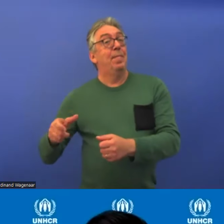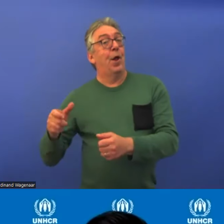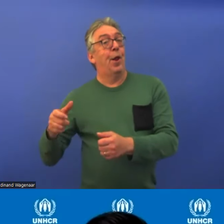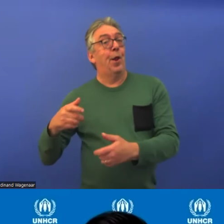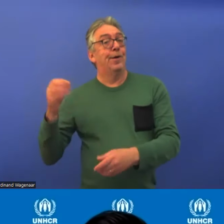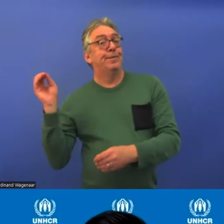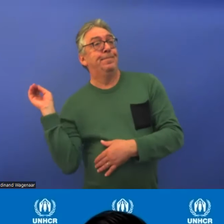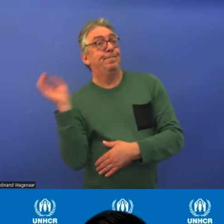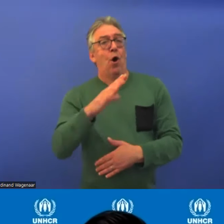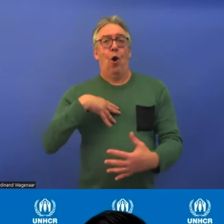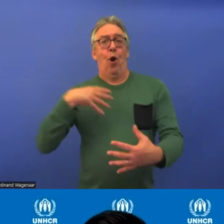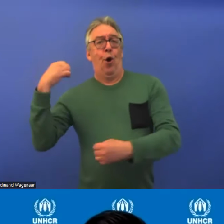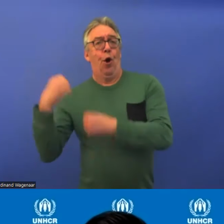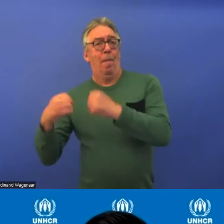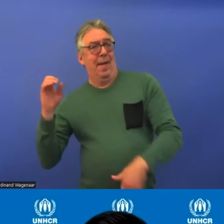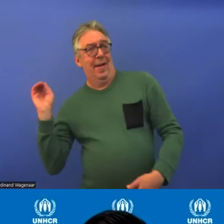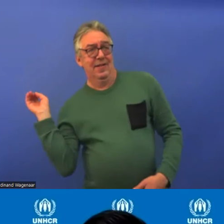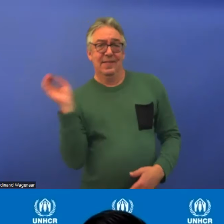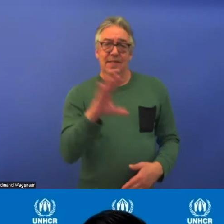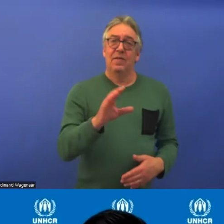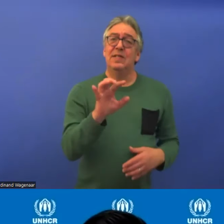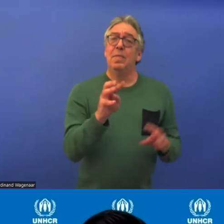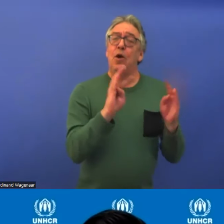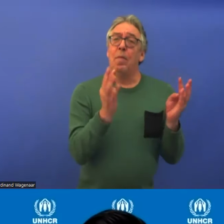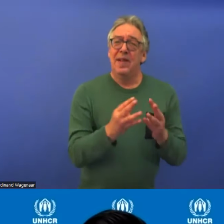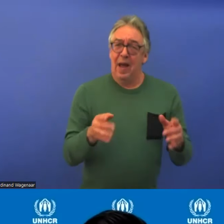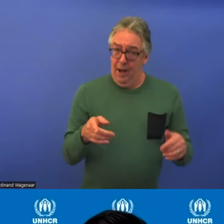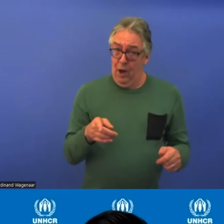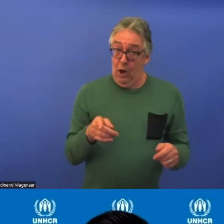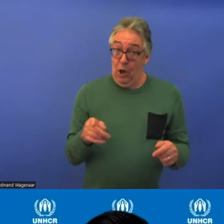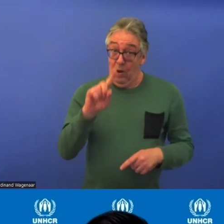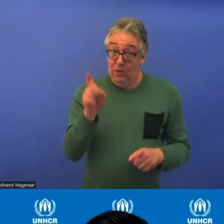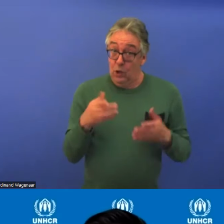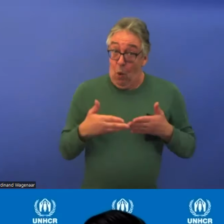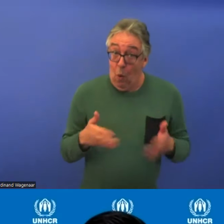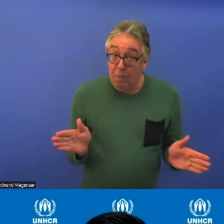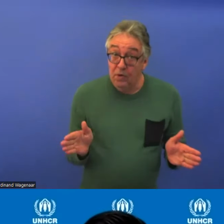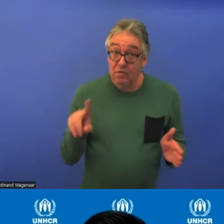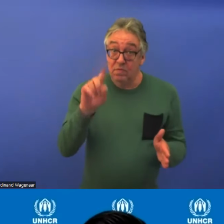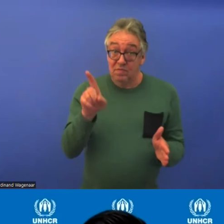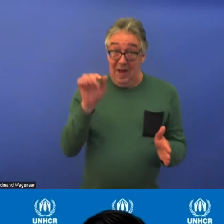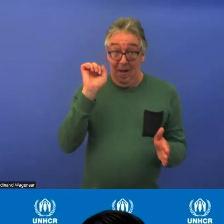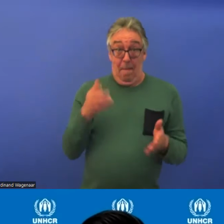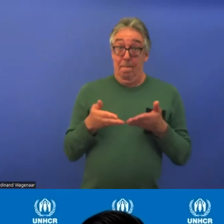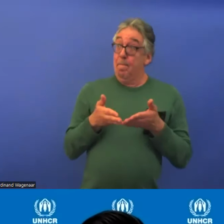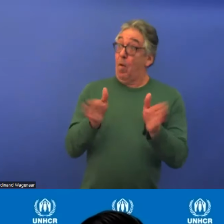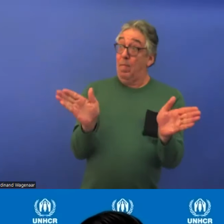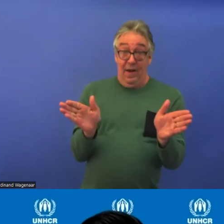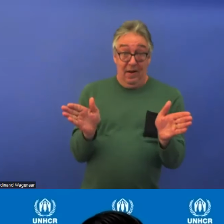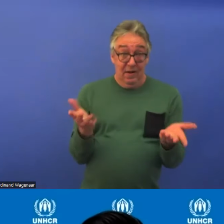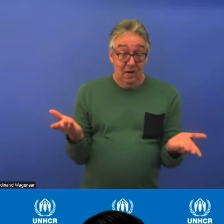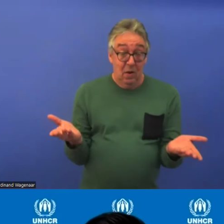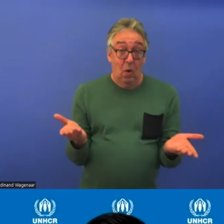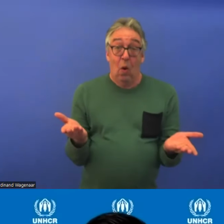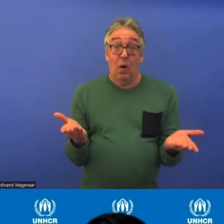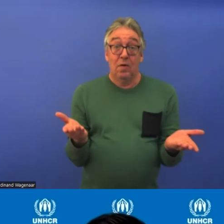could read some of the questions, at least for having an idea in terms of access, and we can share as well bilaterally